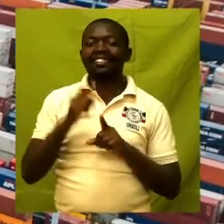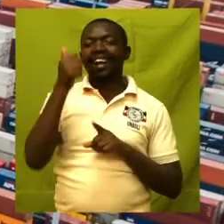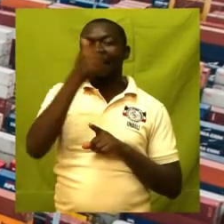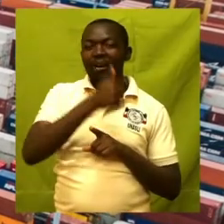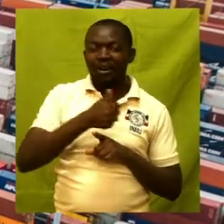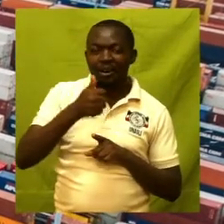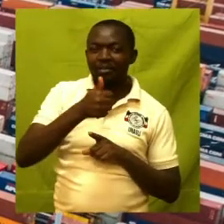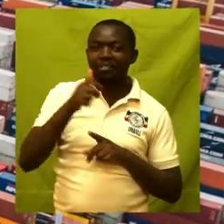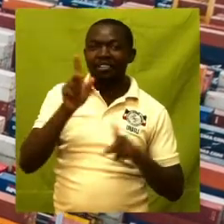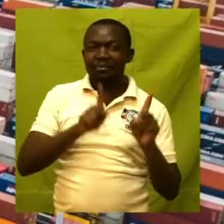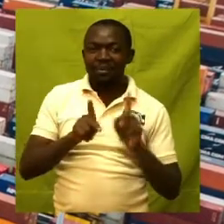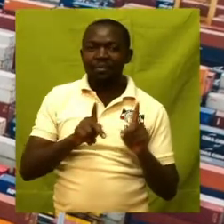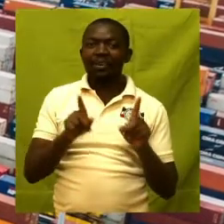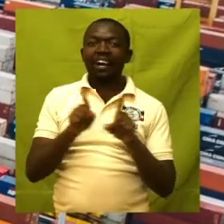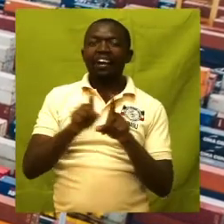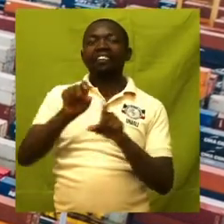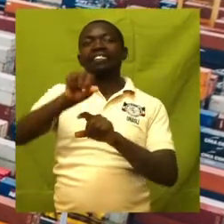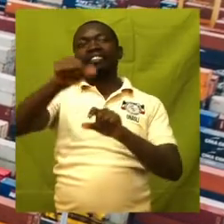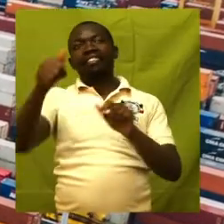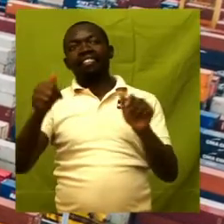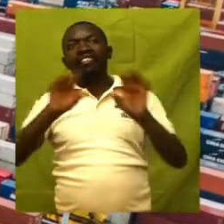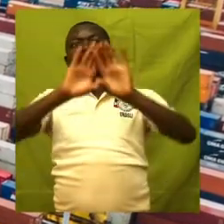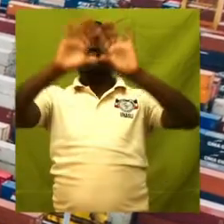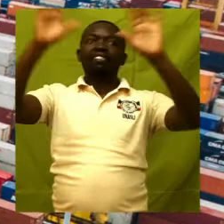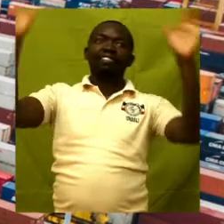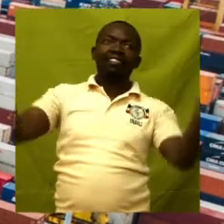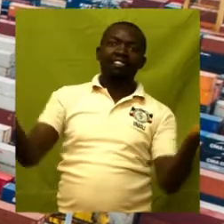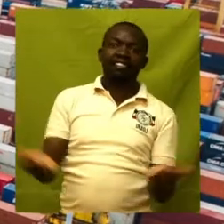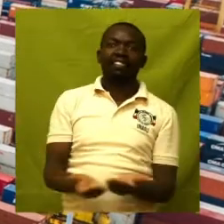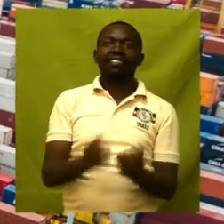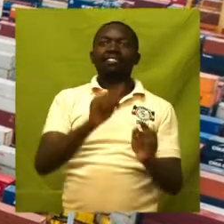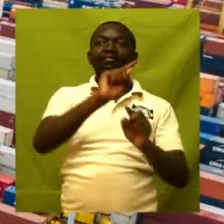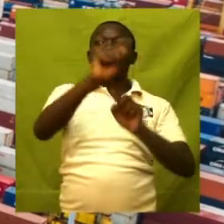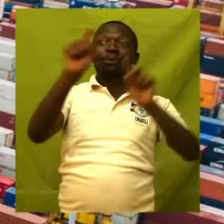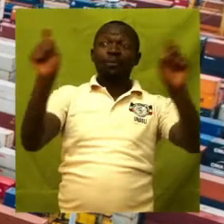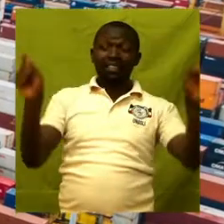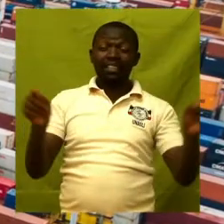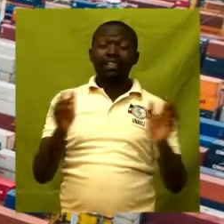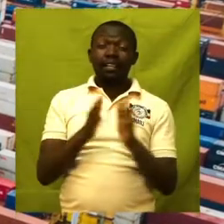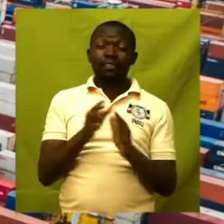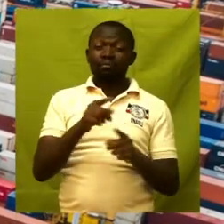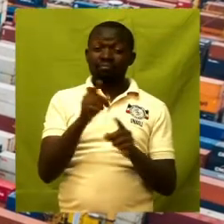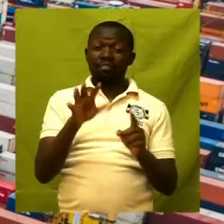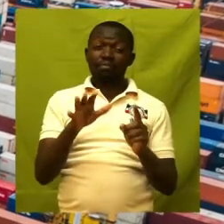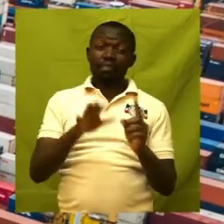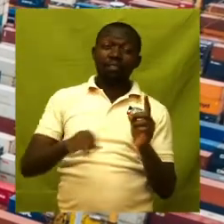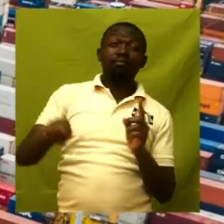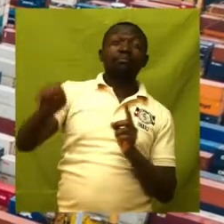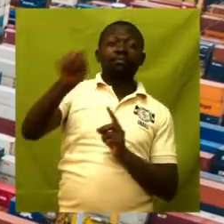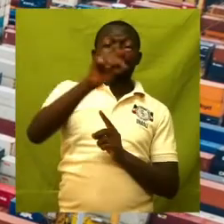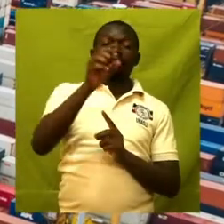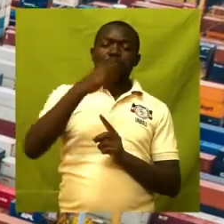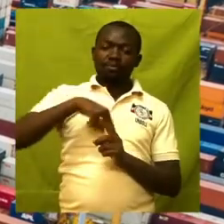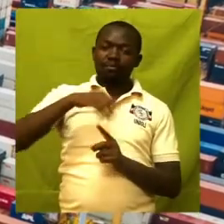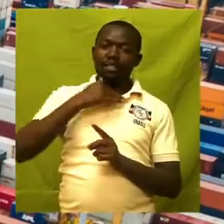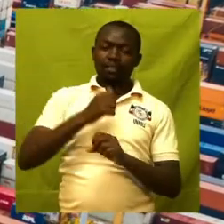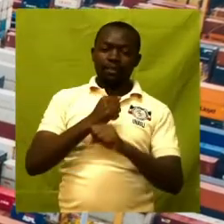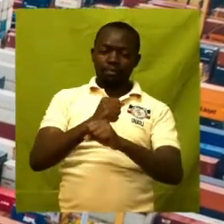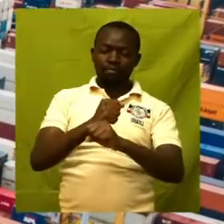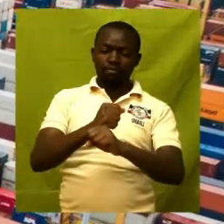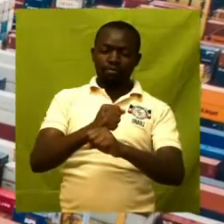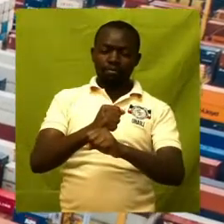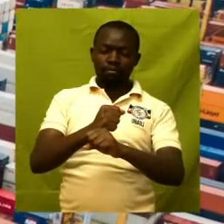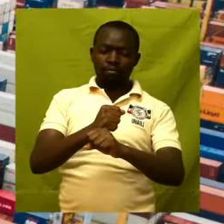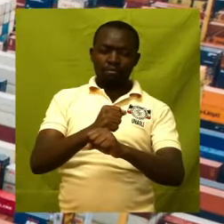Africans and the rest of the world. And these water bodies, therefore, we need to protect